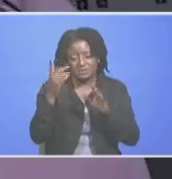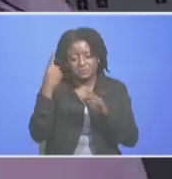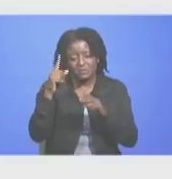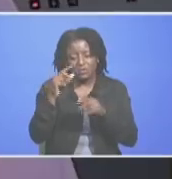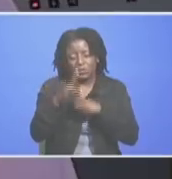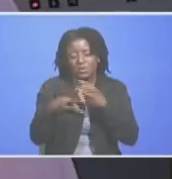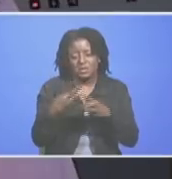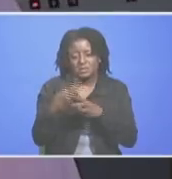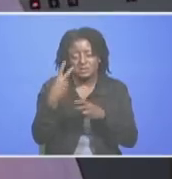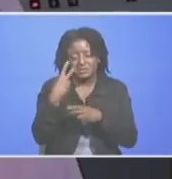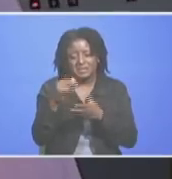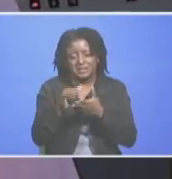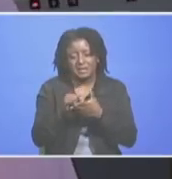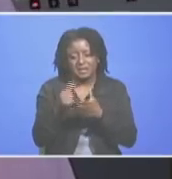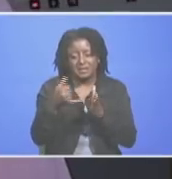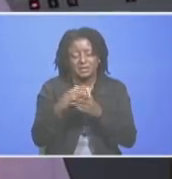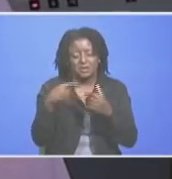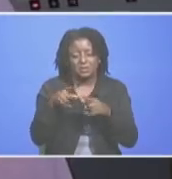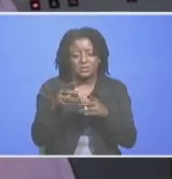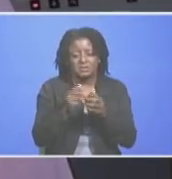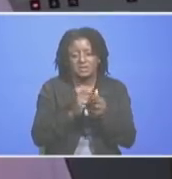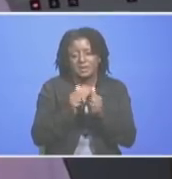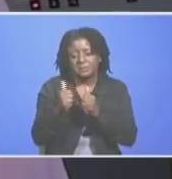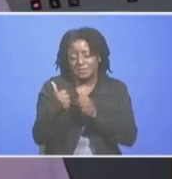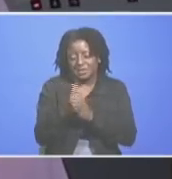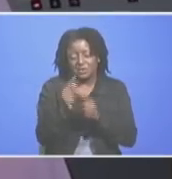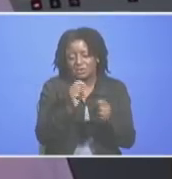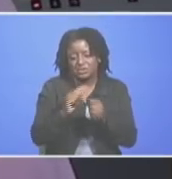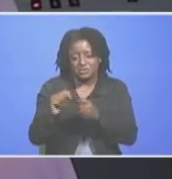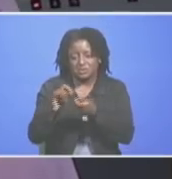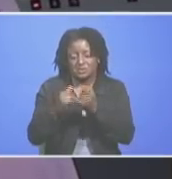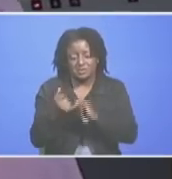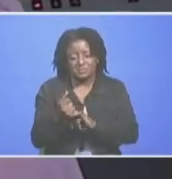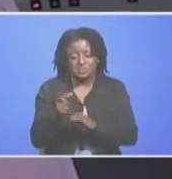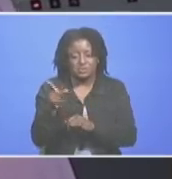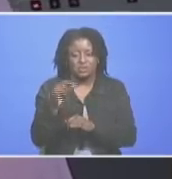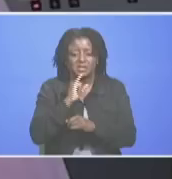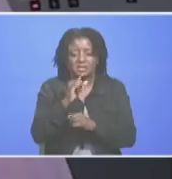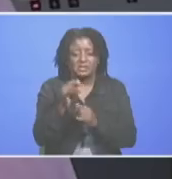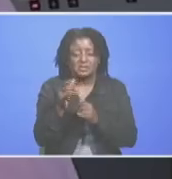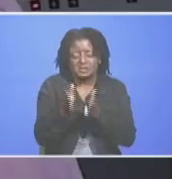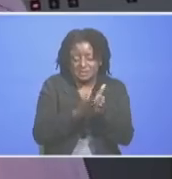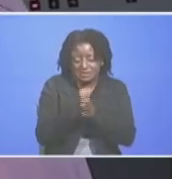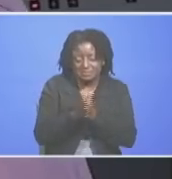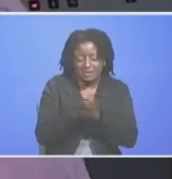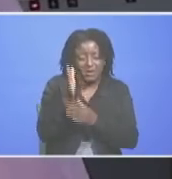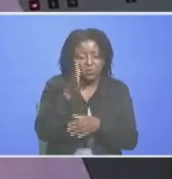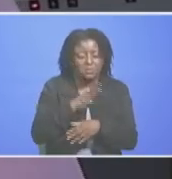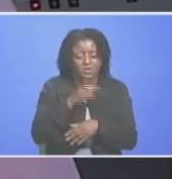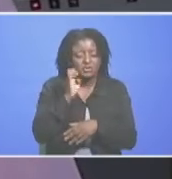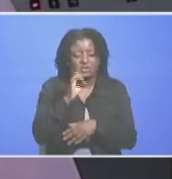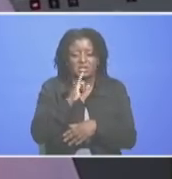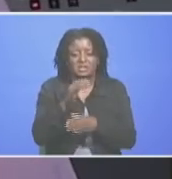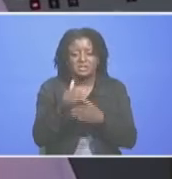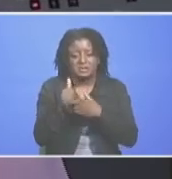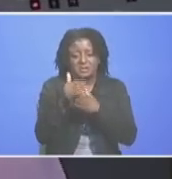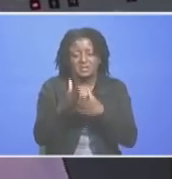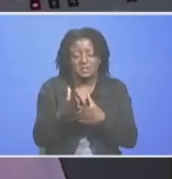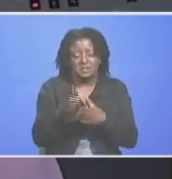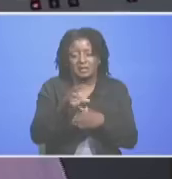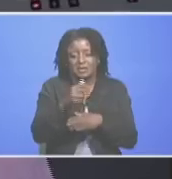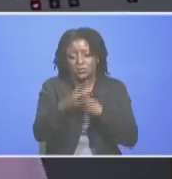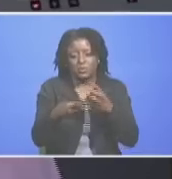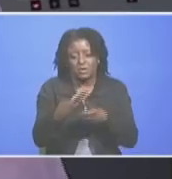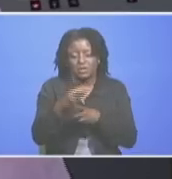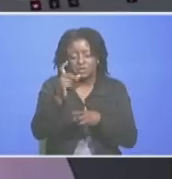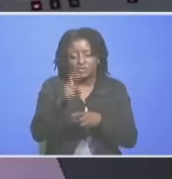beyond the tourism. She's a very inspiring woman, and she's a leader, and I just think the world should know more about her, because of course